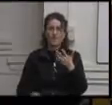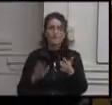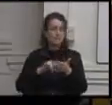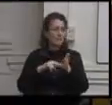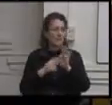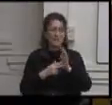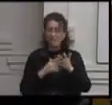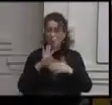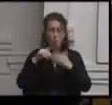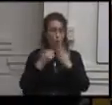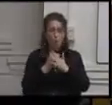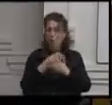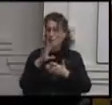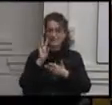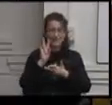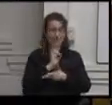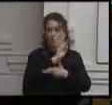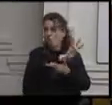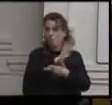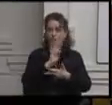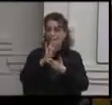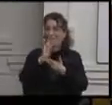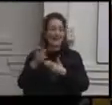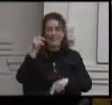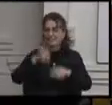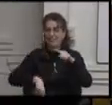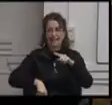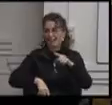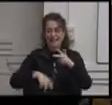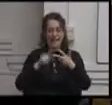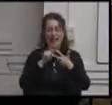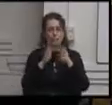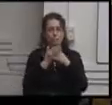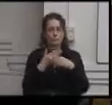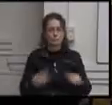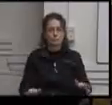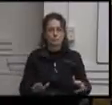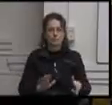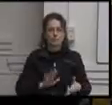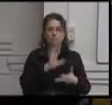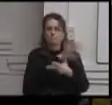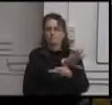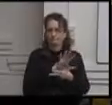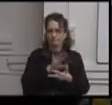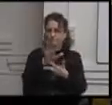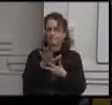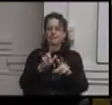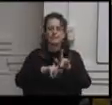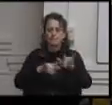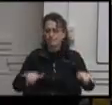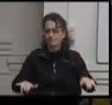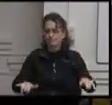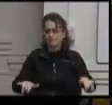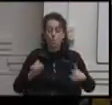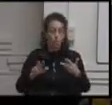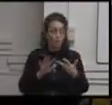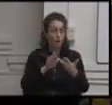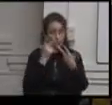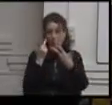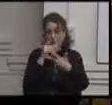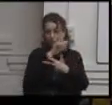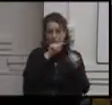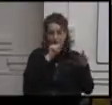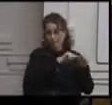to handle emergencies that were overlapping. And that says a lot about